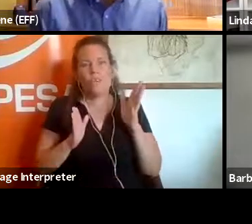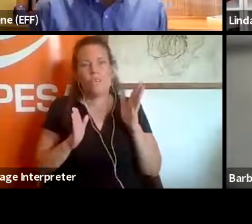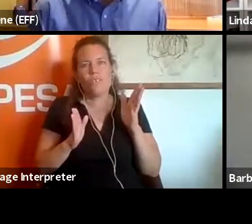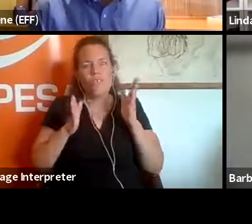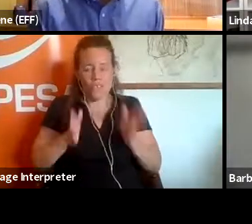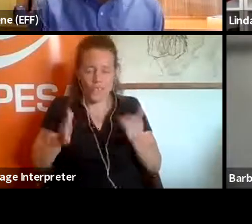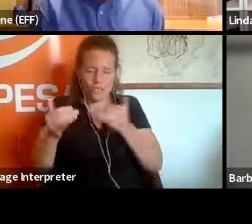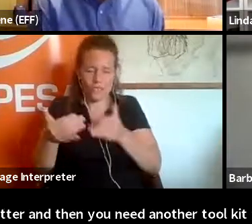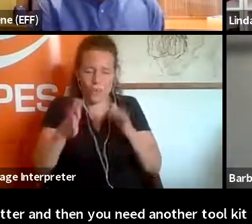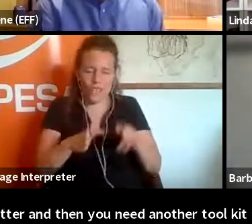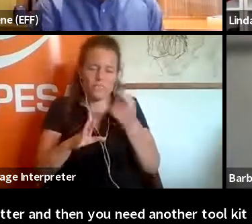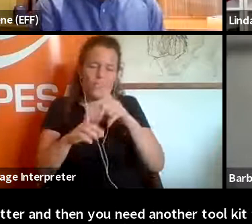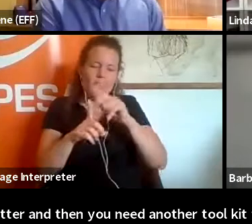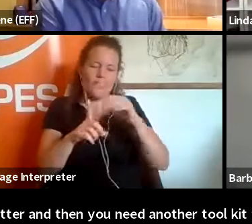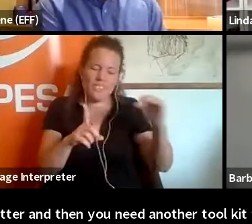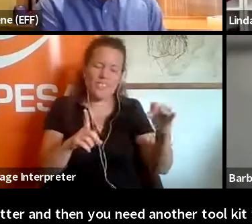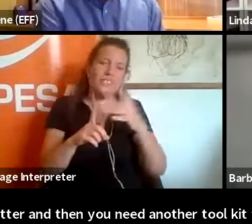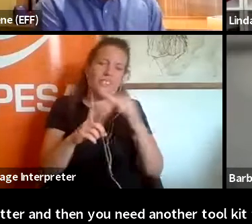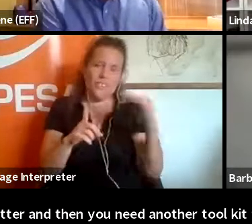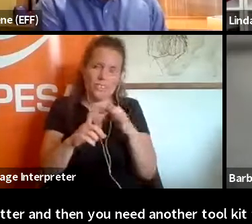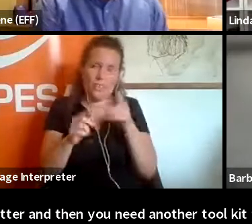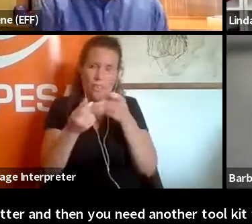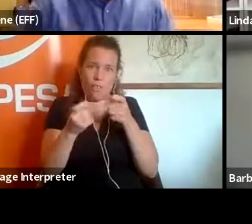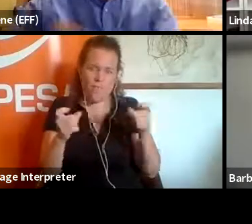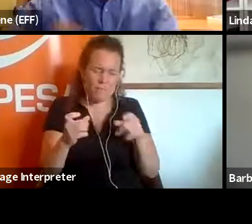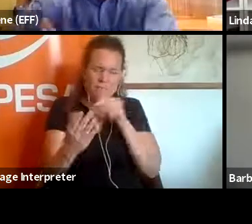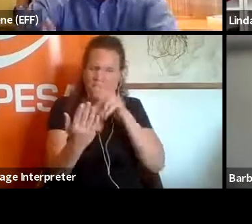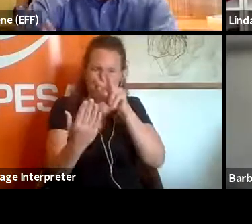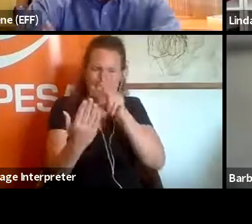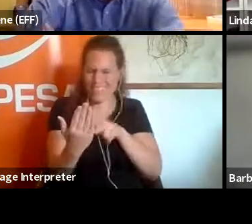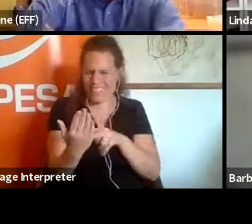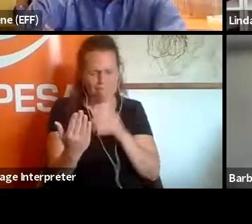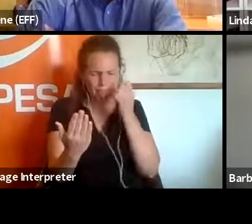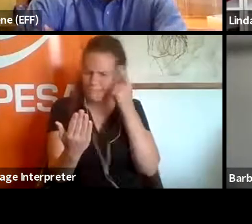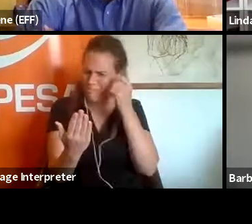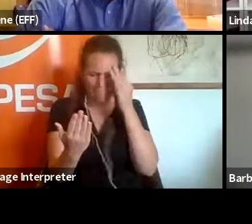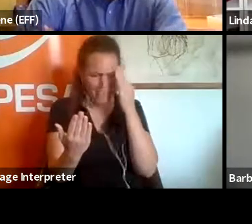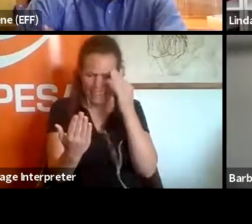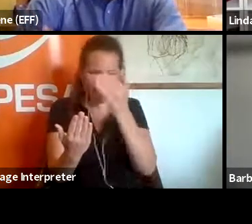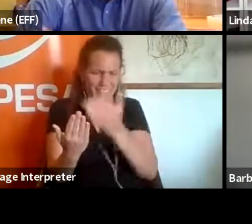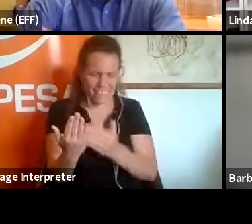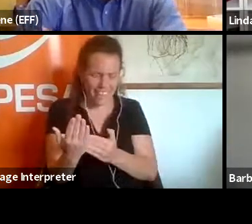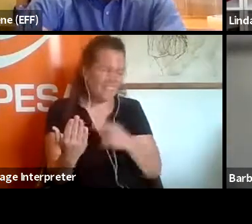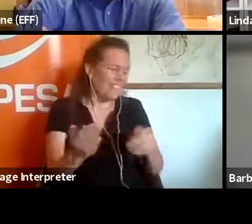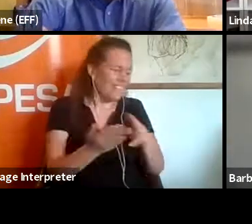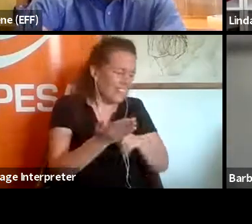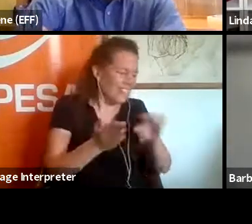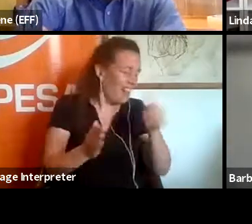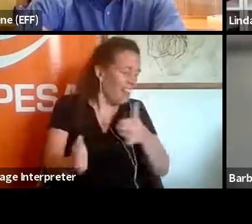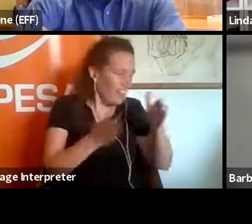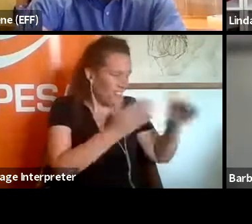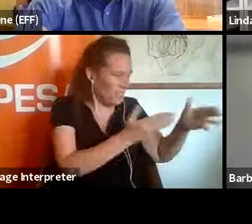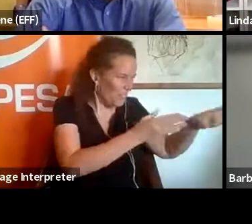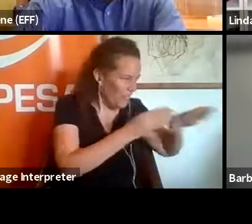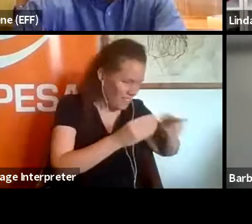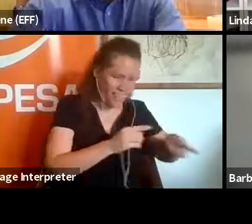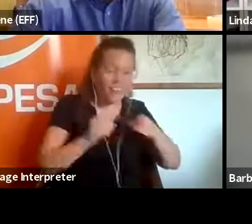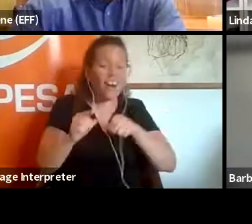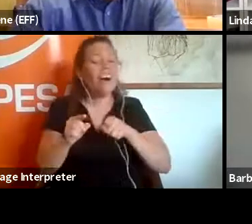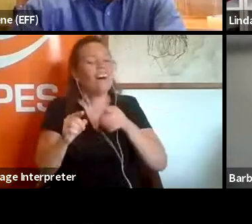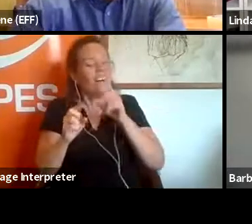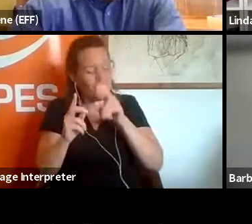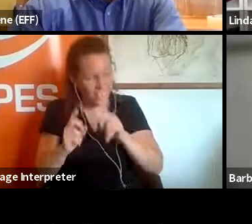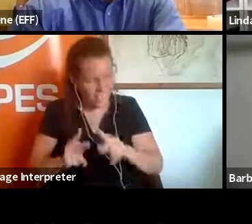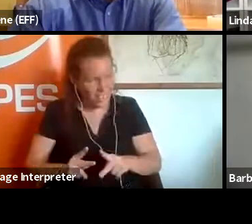toolkit. So just from an accessibility perspective, maybe could you give us some insights onto how this could be user-friendly to the